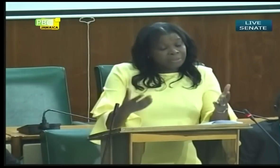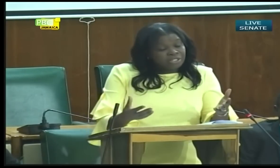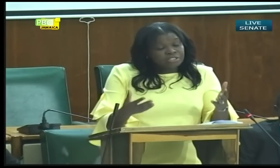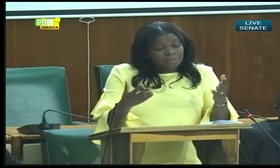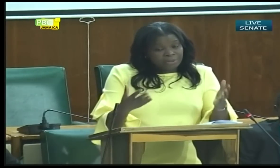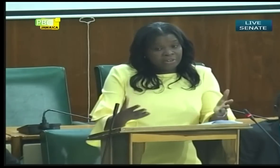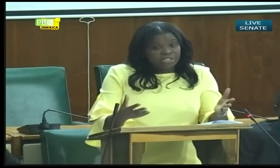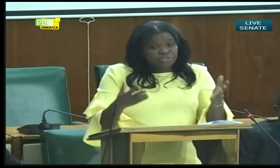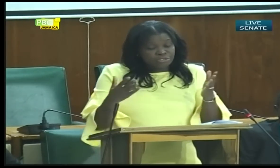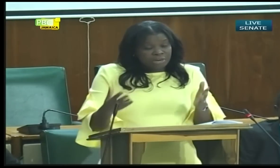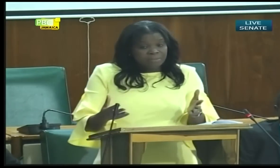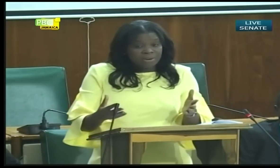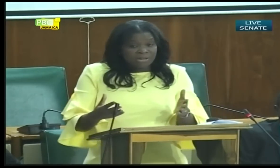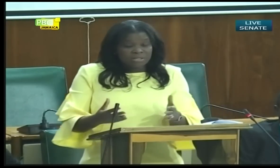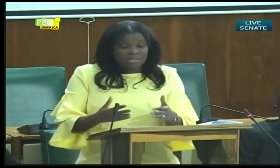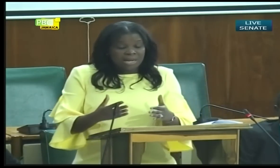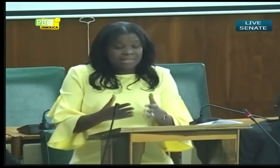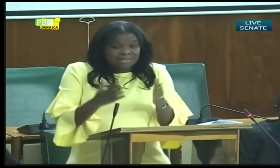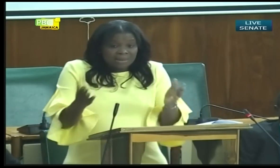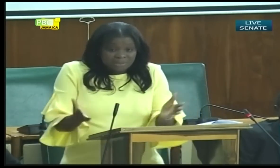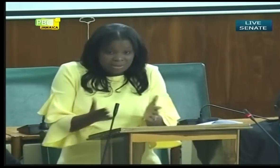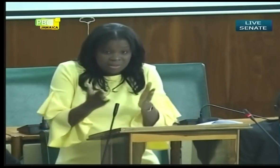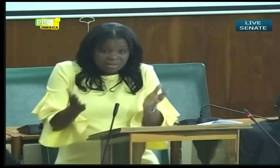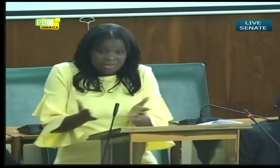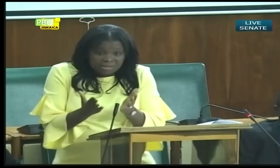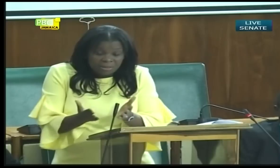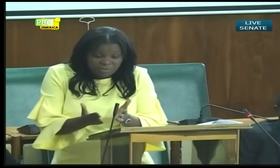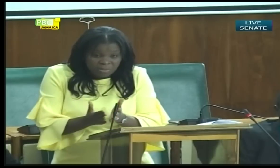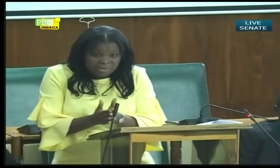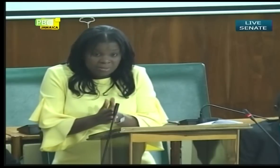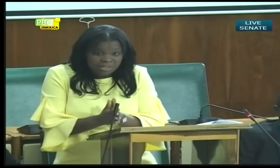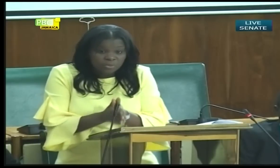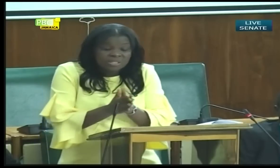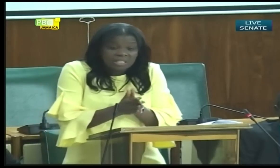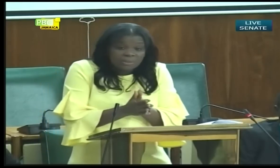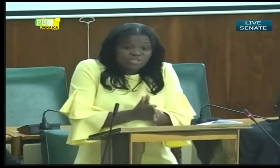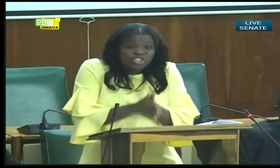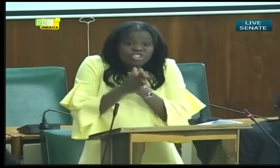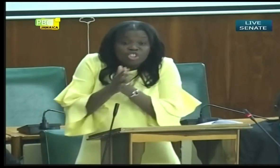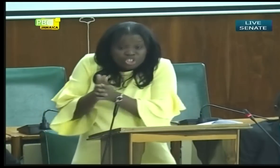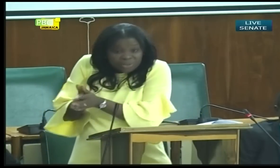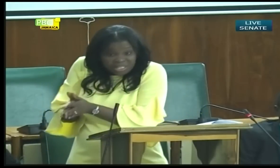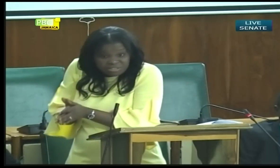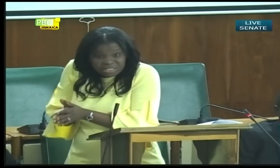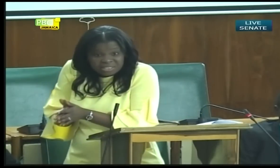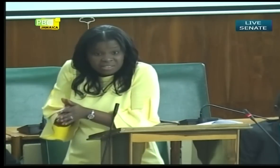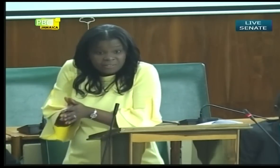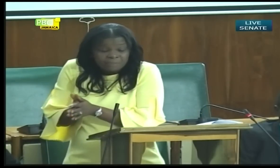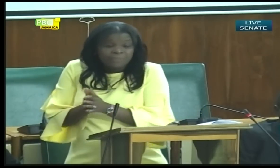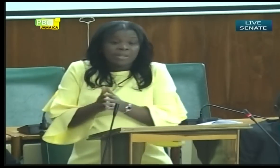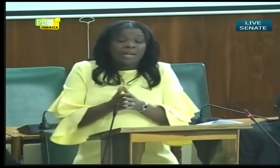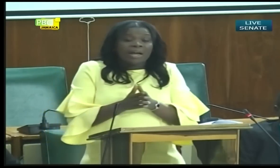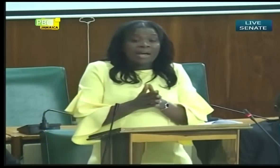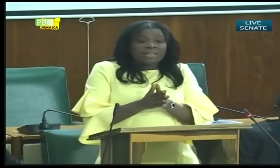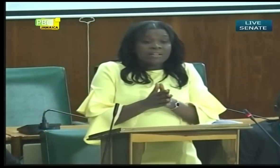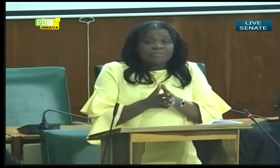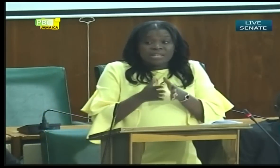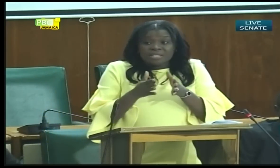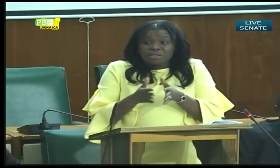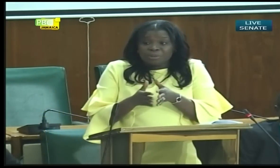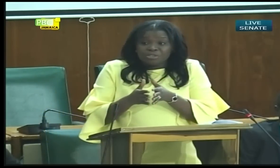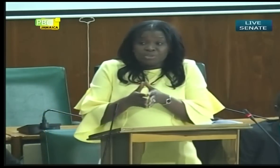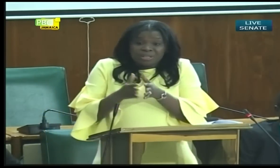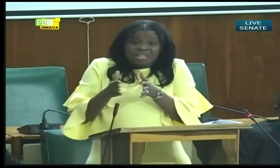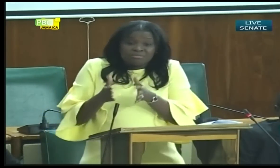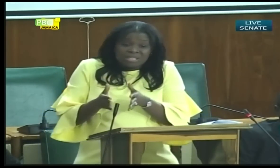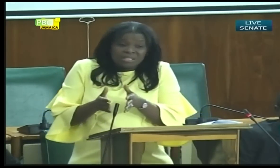whether because the parents or the grandparents accept that there is some form of disability, will set up a trust just for that reason. And if they set